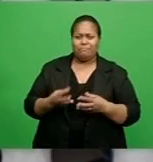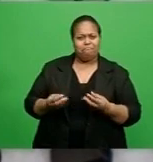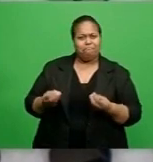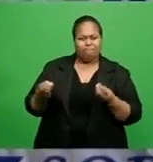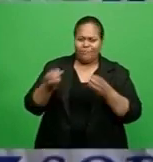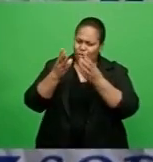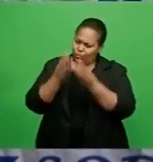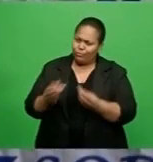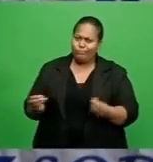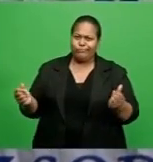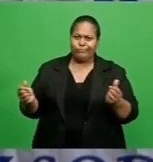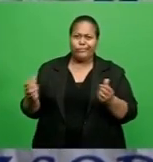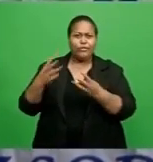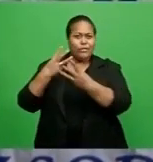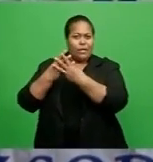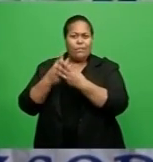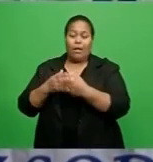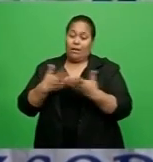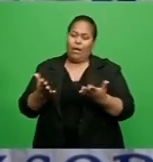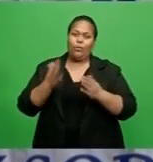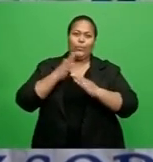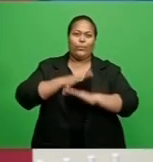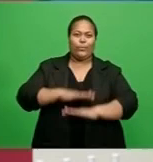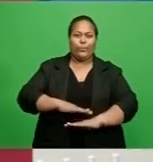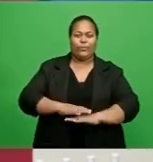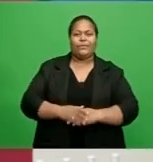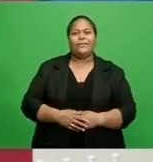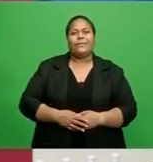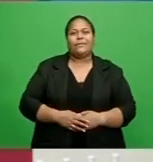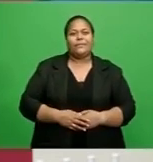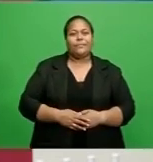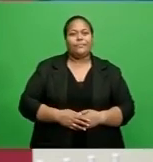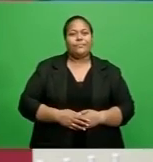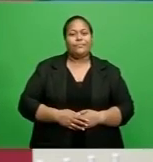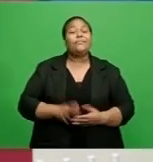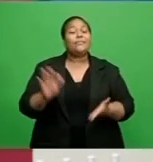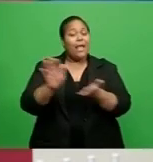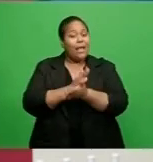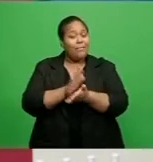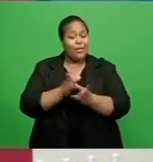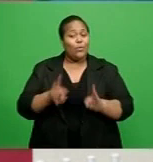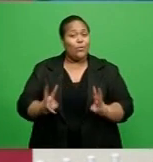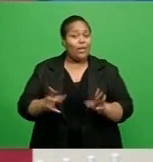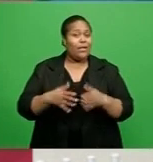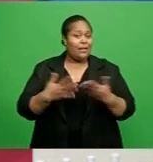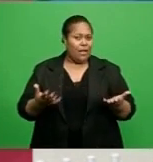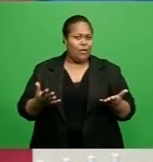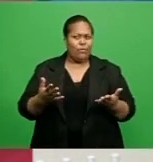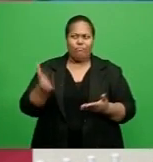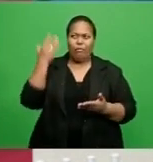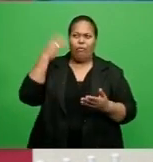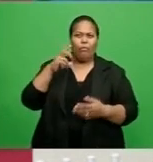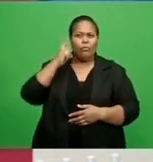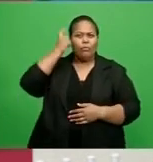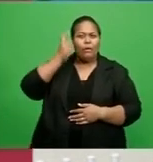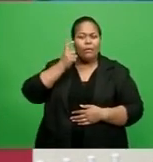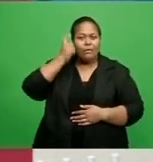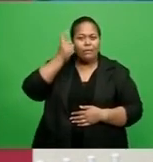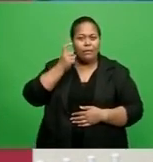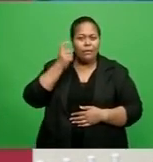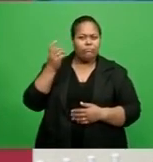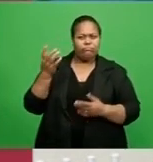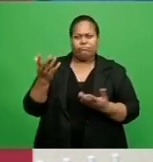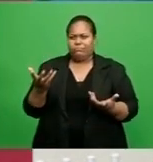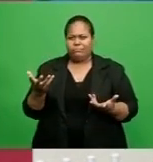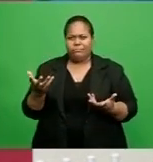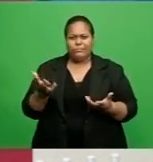this has given him a sigh of relief. Truly happy the way we're going now. Was really worried. We were going to split